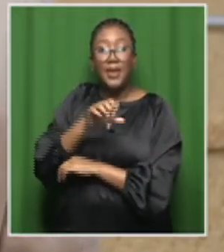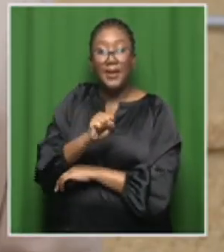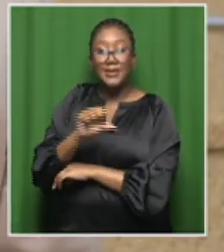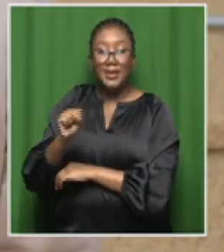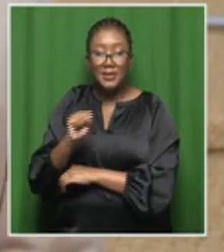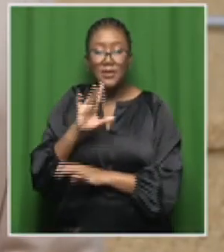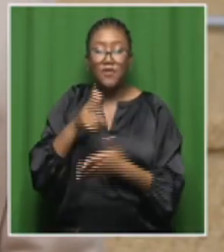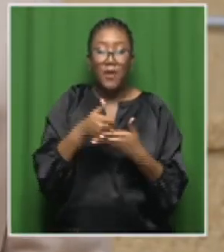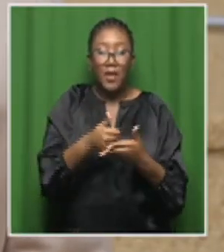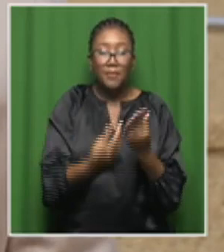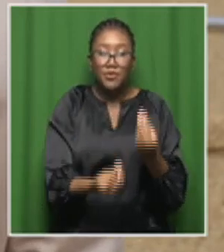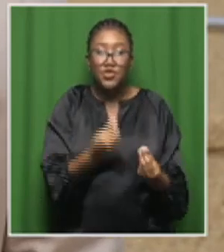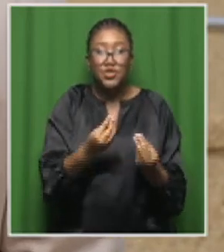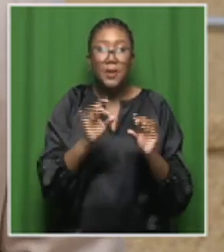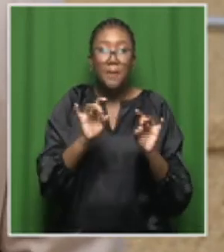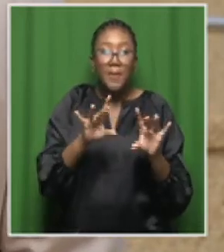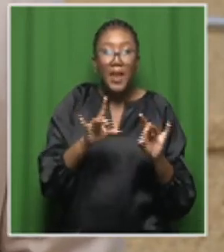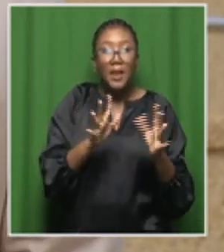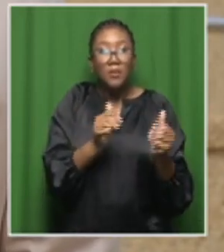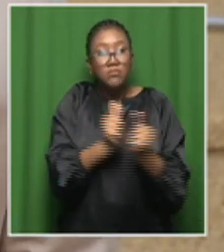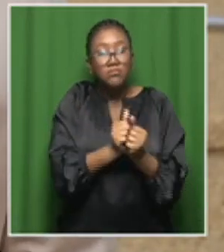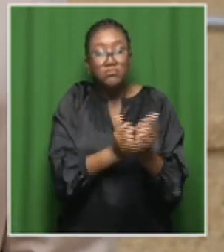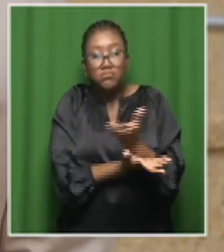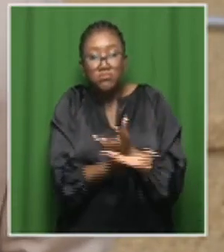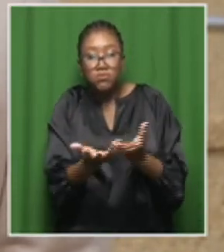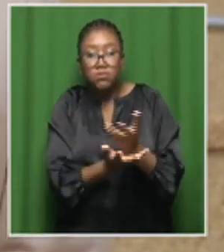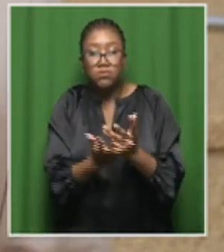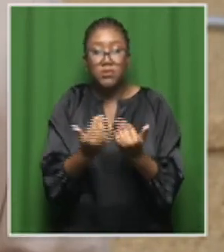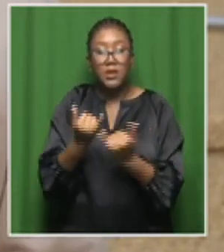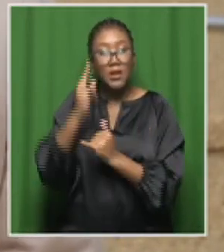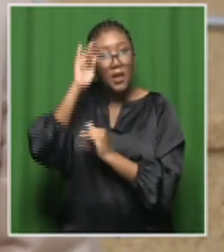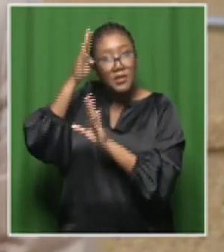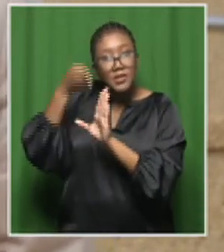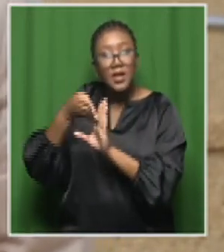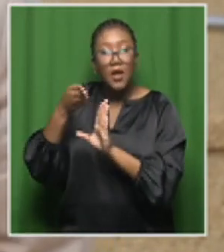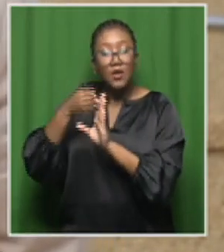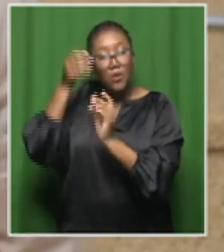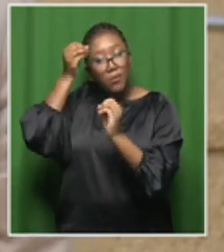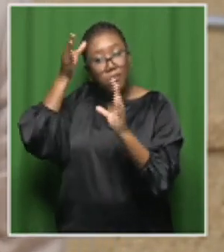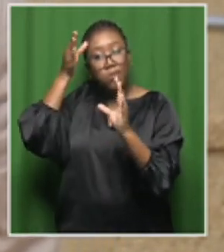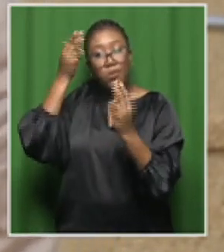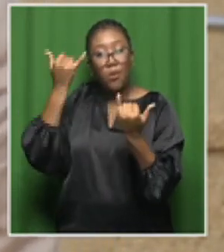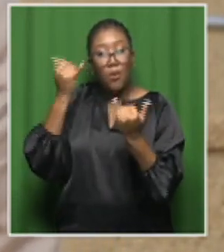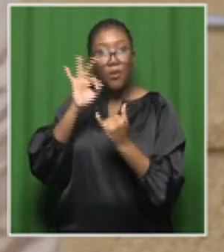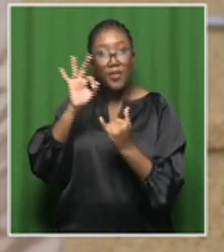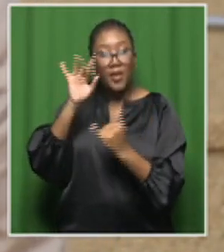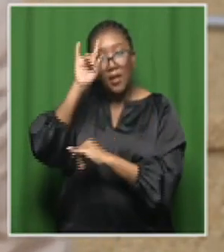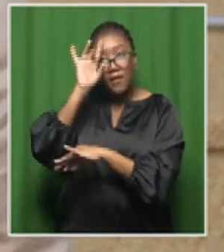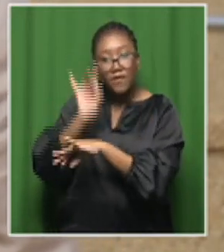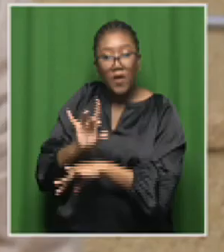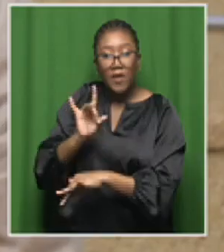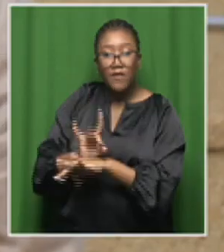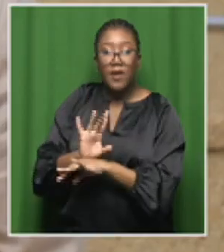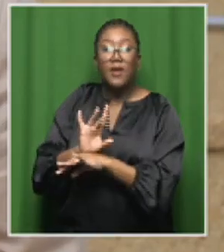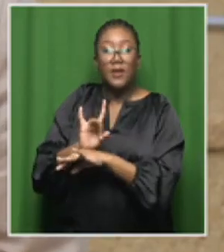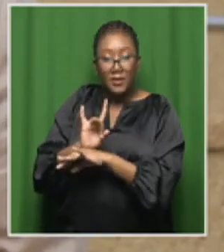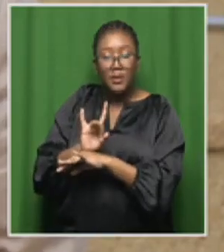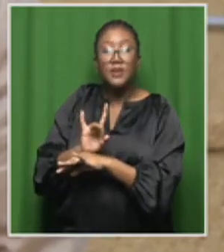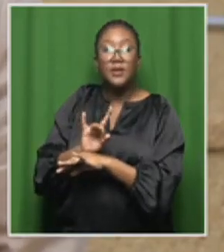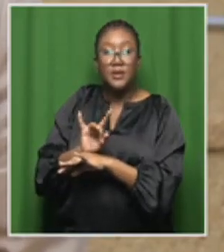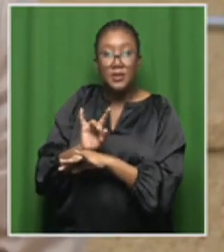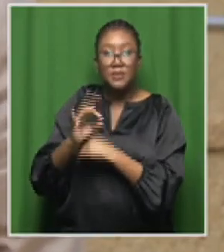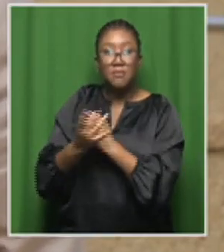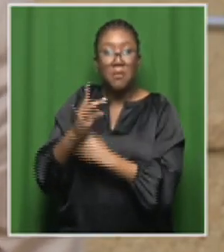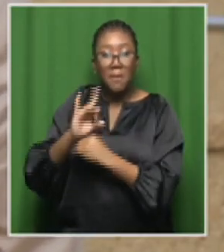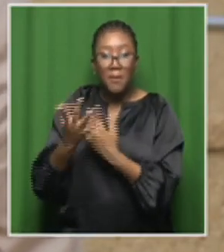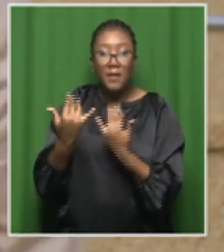be together, but also to allow psychologists or specialized caretakers to see which children have suffered